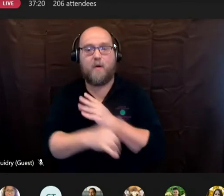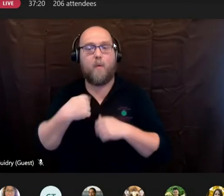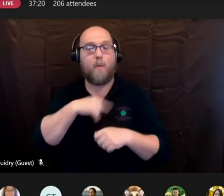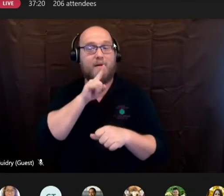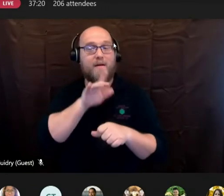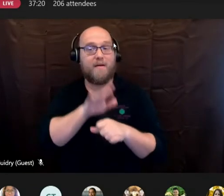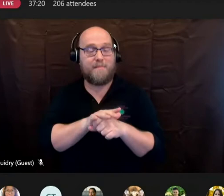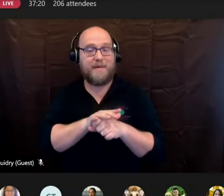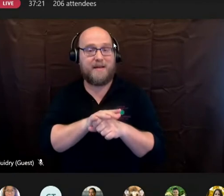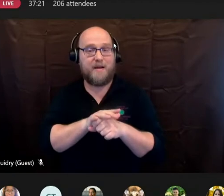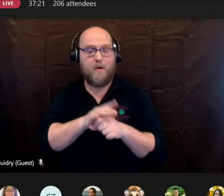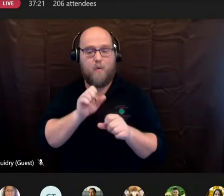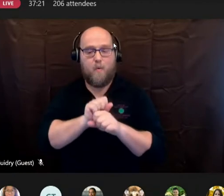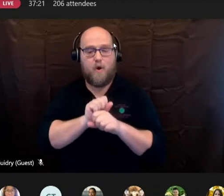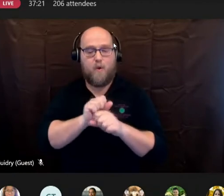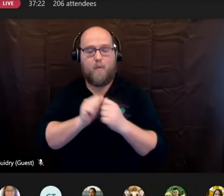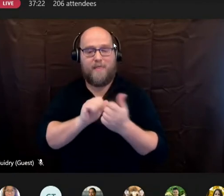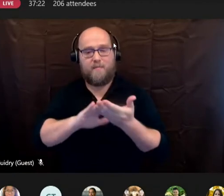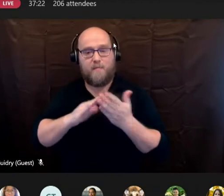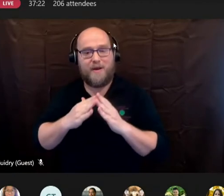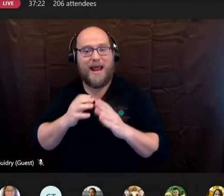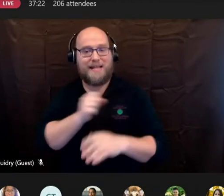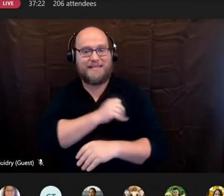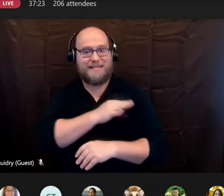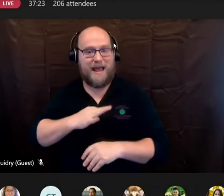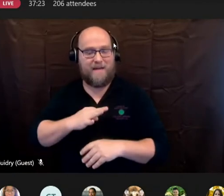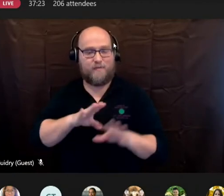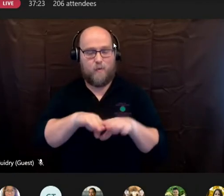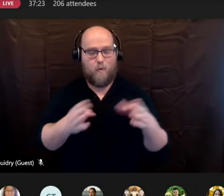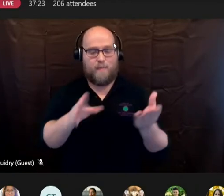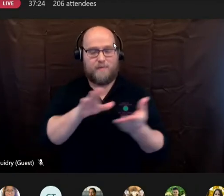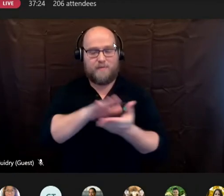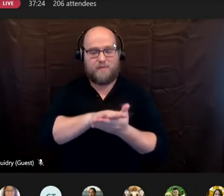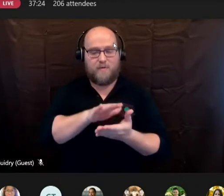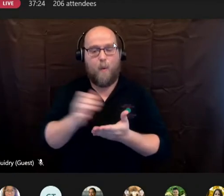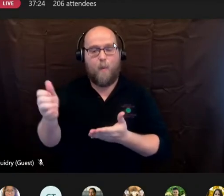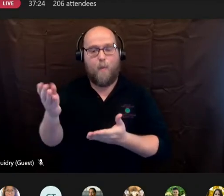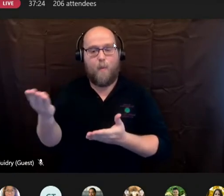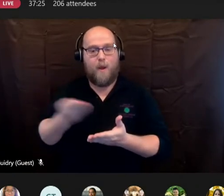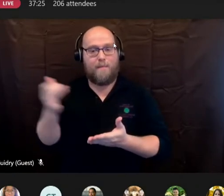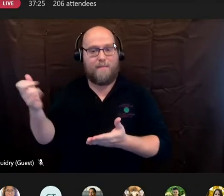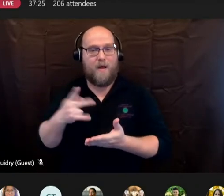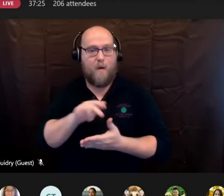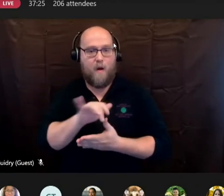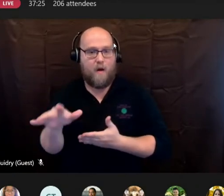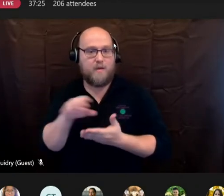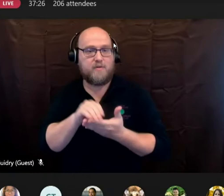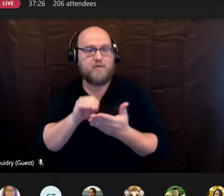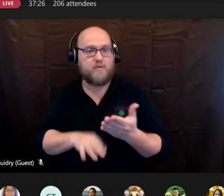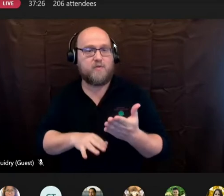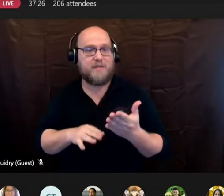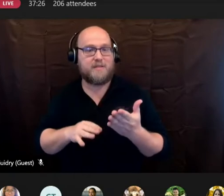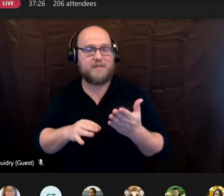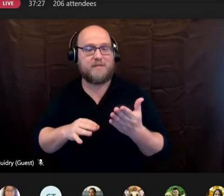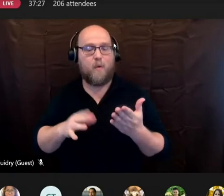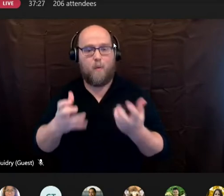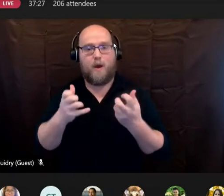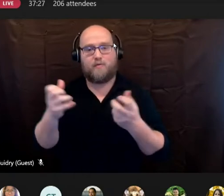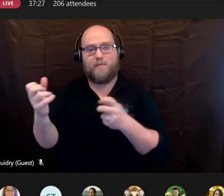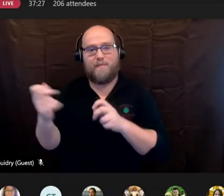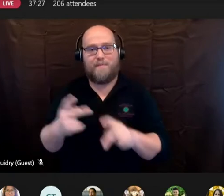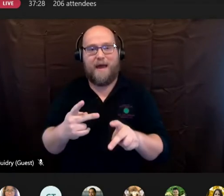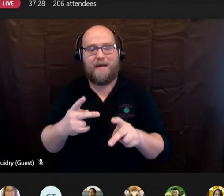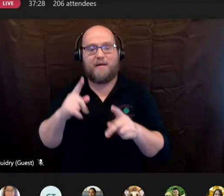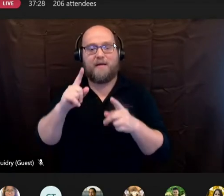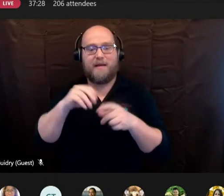schools and welcome back all students who wish to return to in-person learning. We are also developing virtual options for students